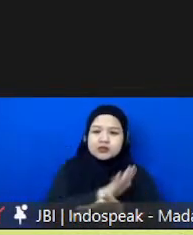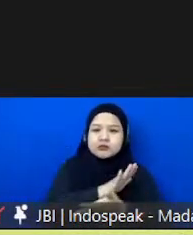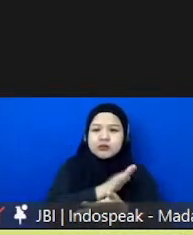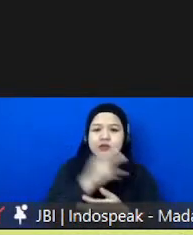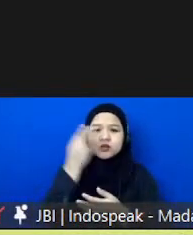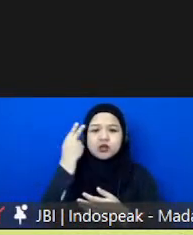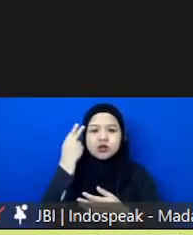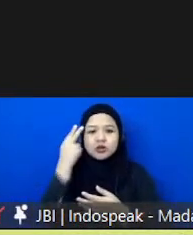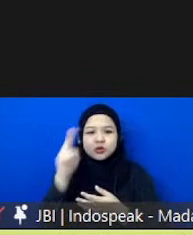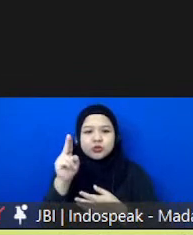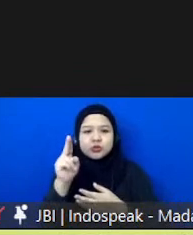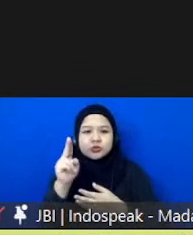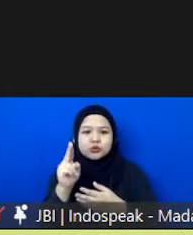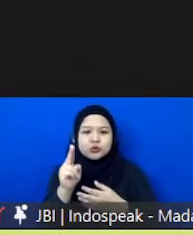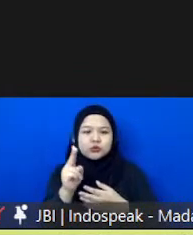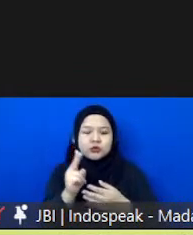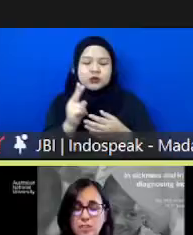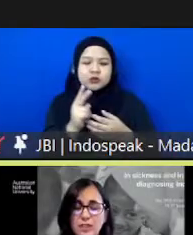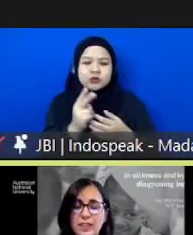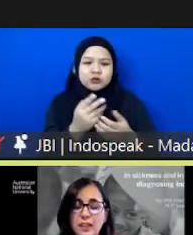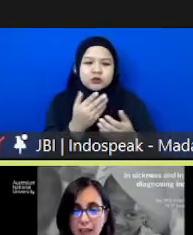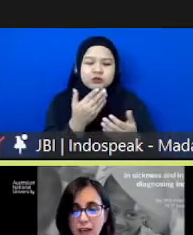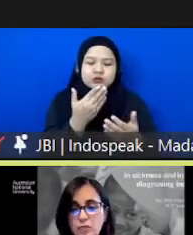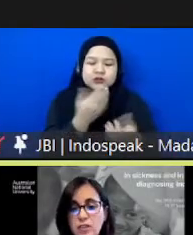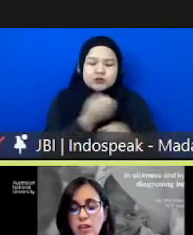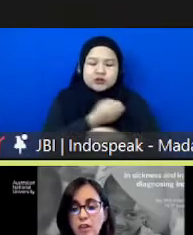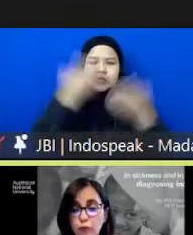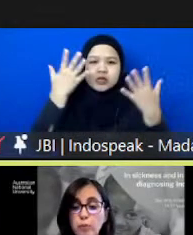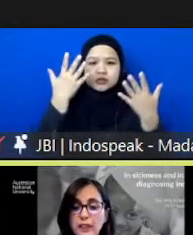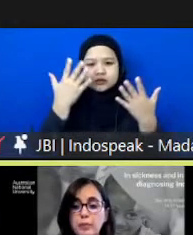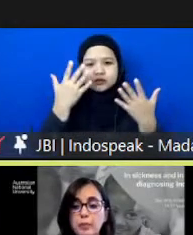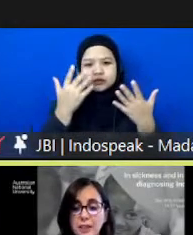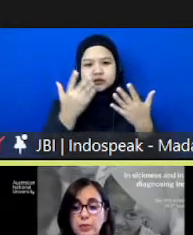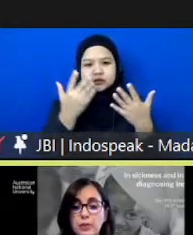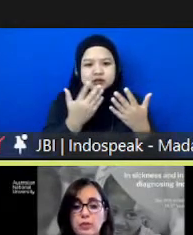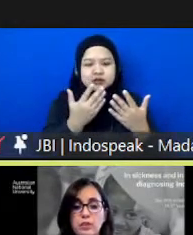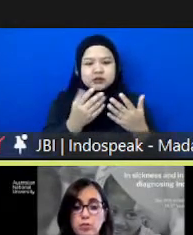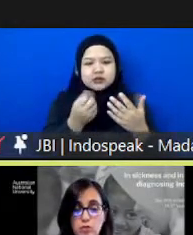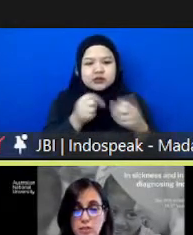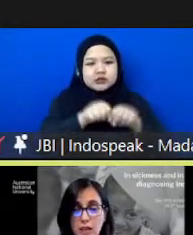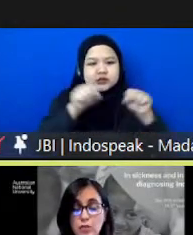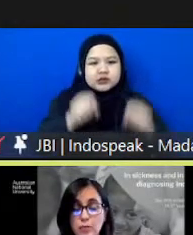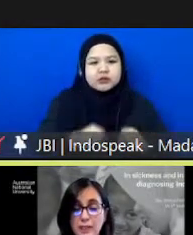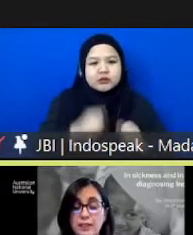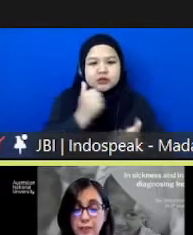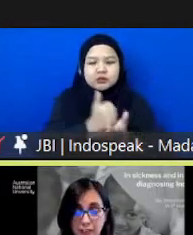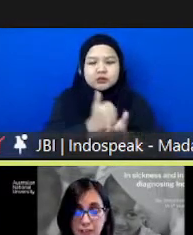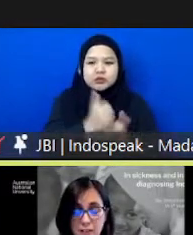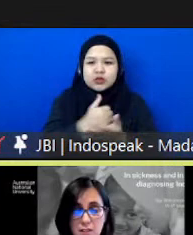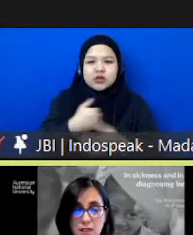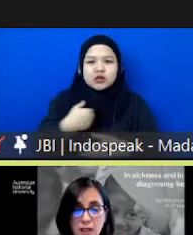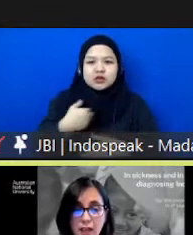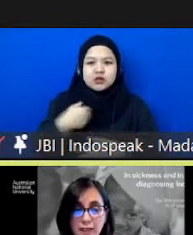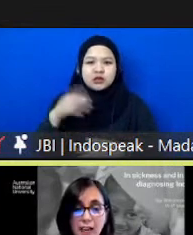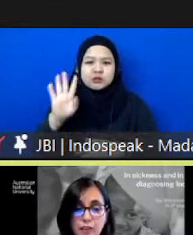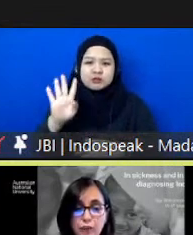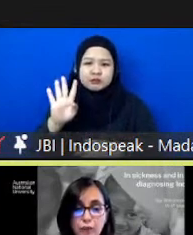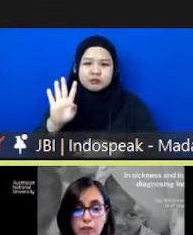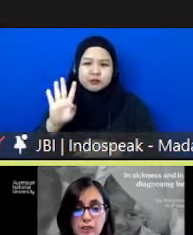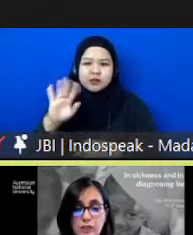clear issues with a system that's actually allowed 4 million people to die, to be infected,